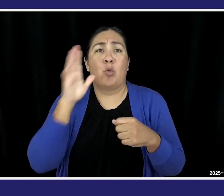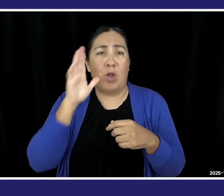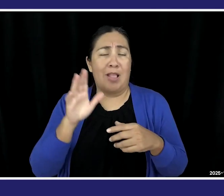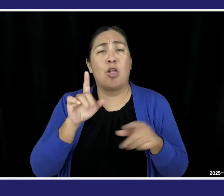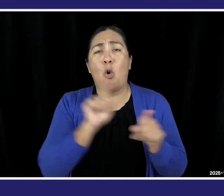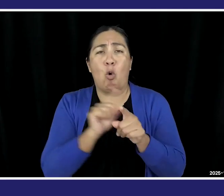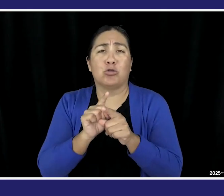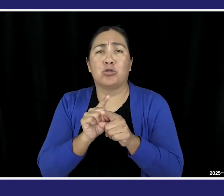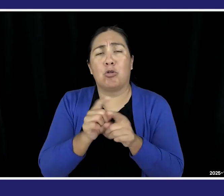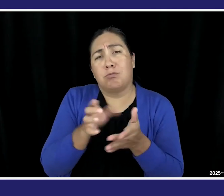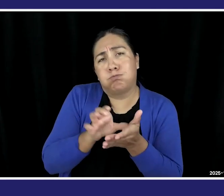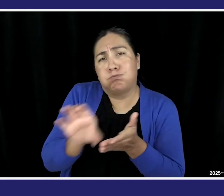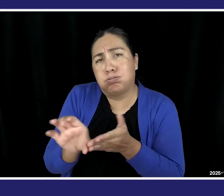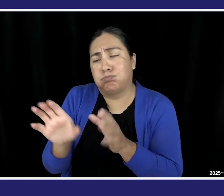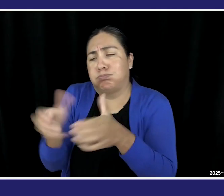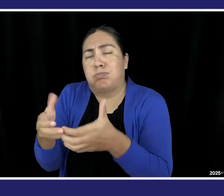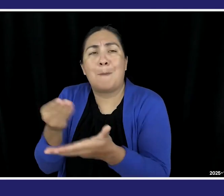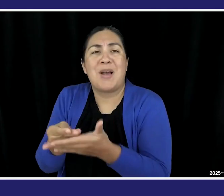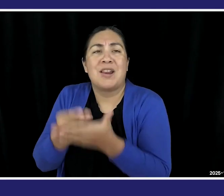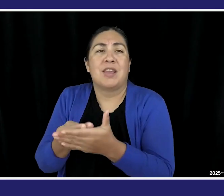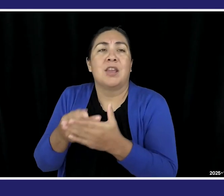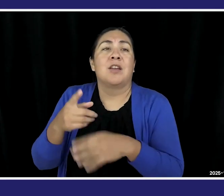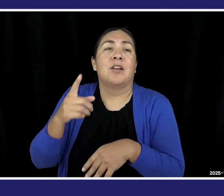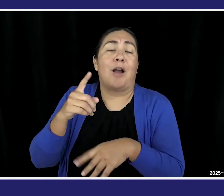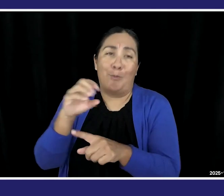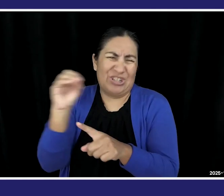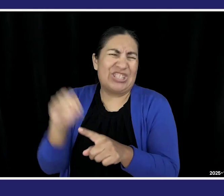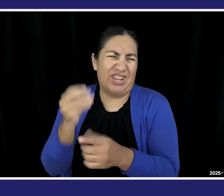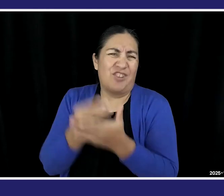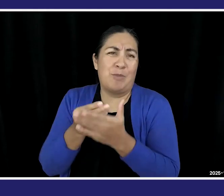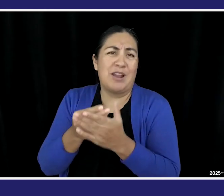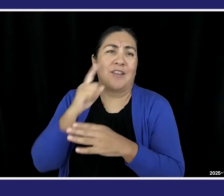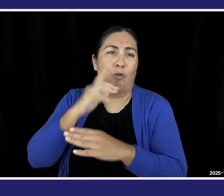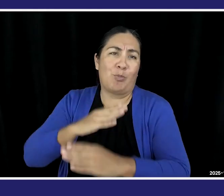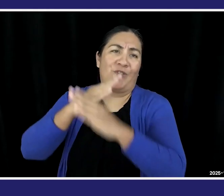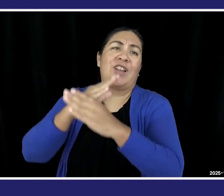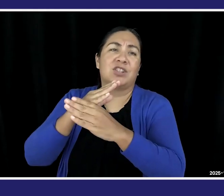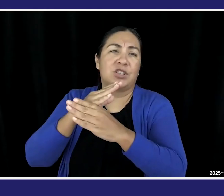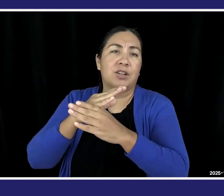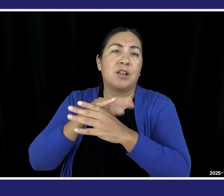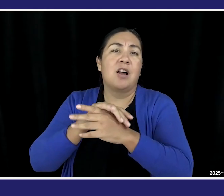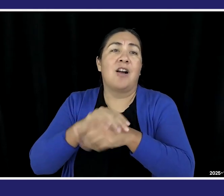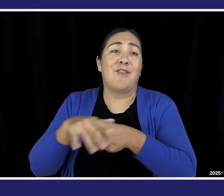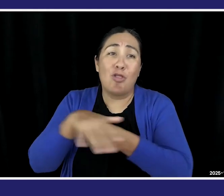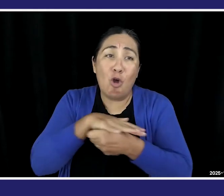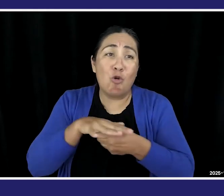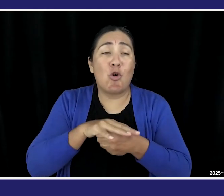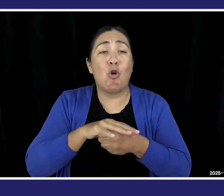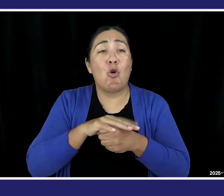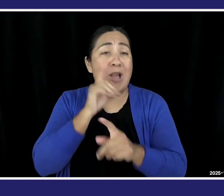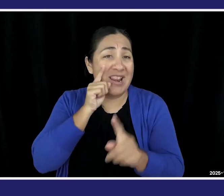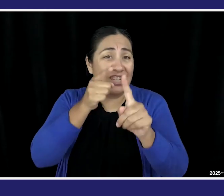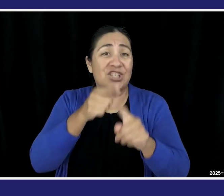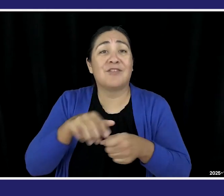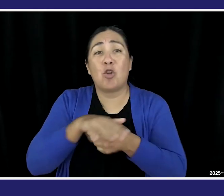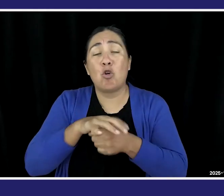funding to support local initiatives and local CBOs, including federally qualified health centers,